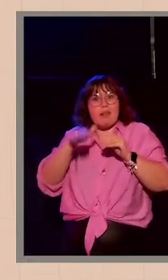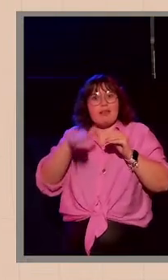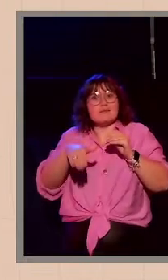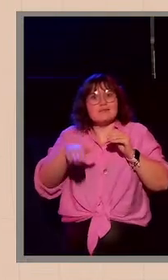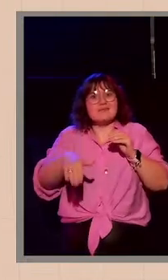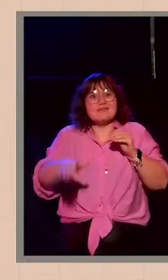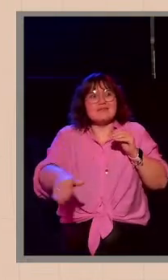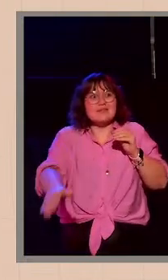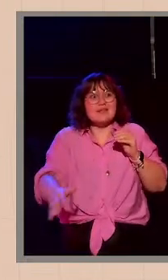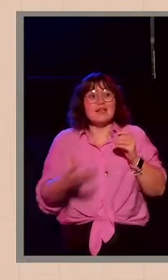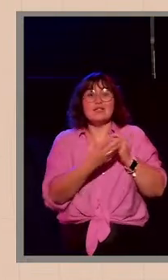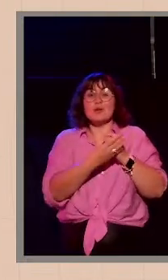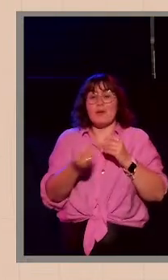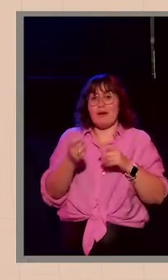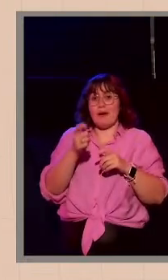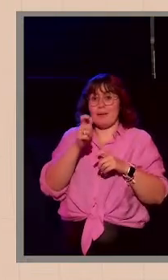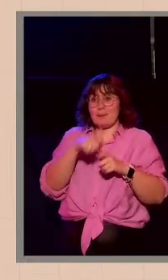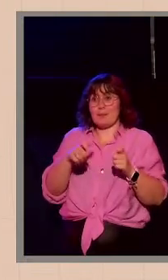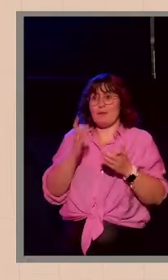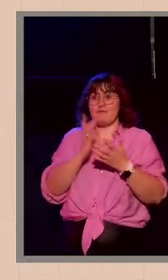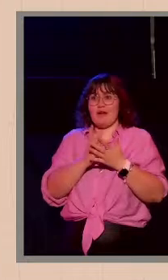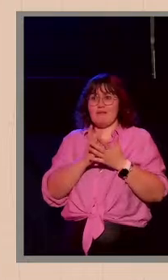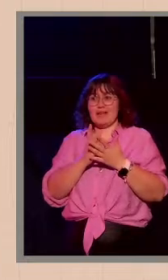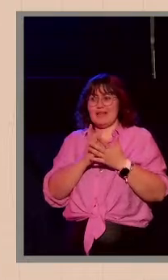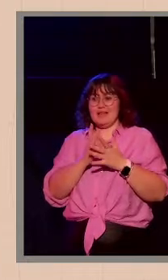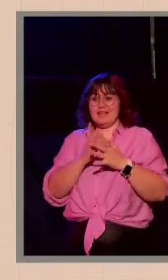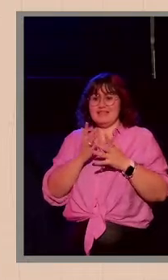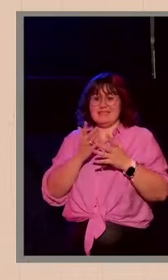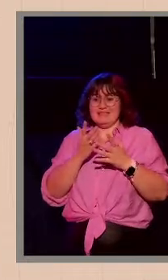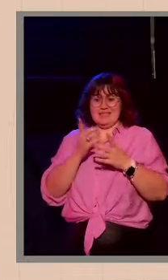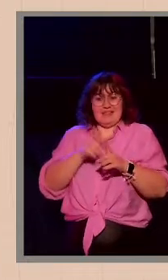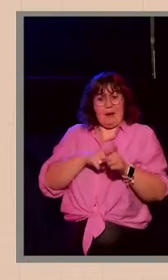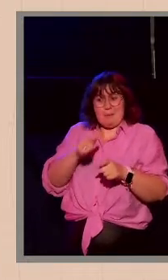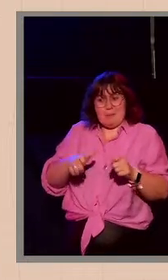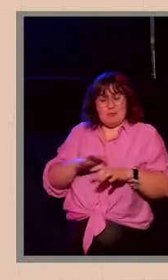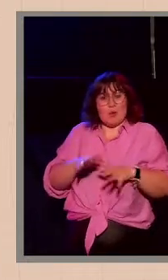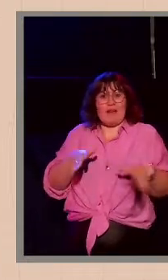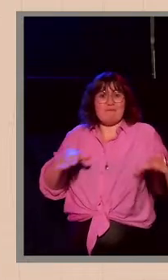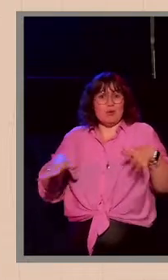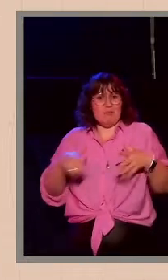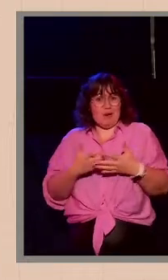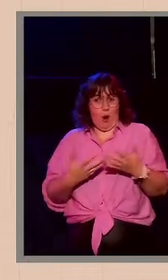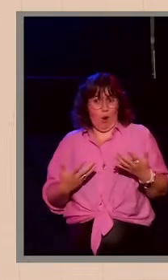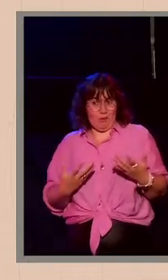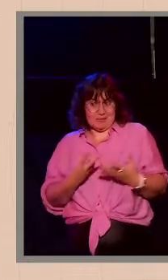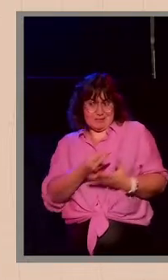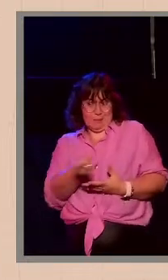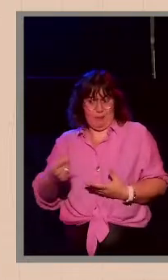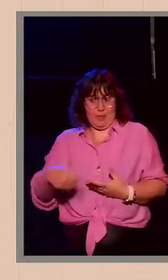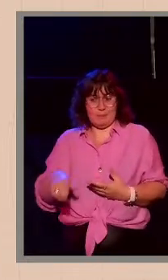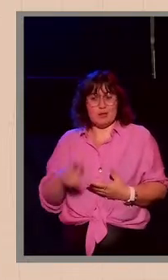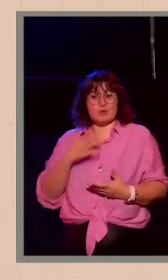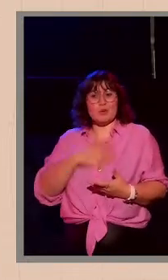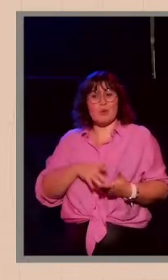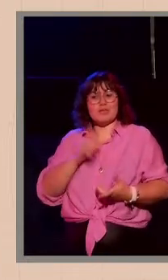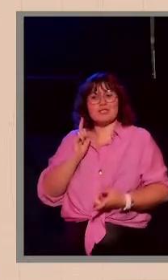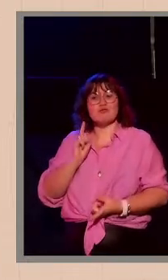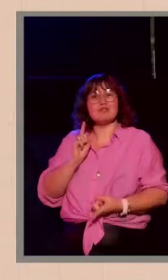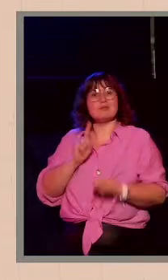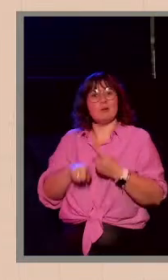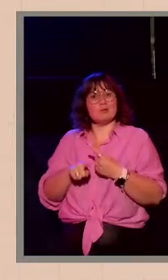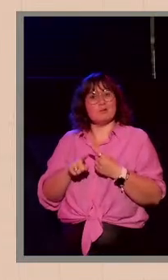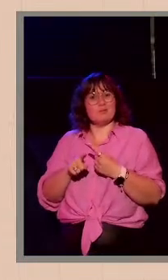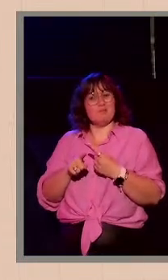we work with maybe have very little autonomous movement, but we want to create a responsive environment that will